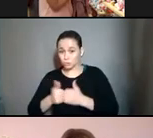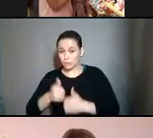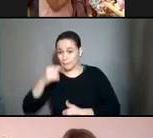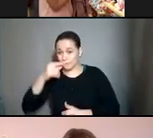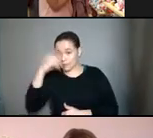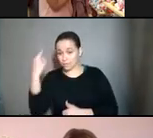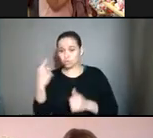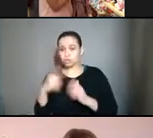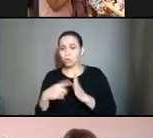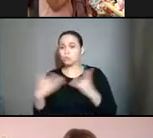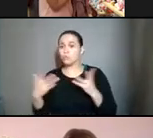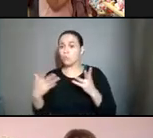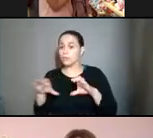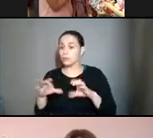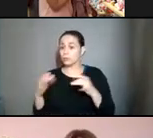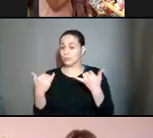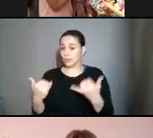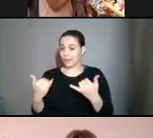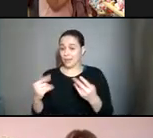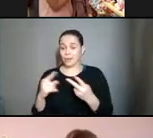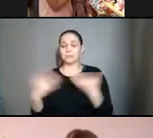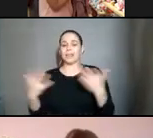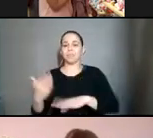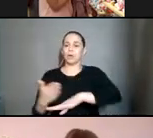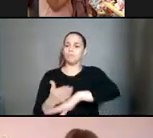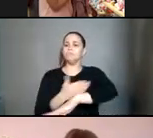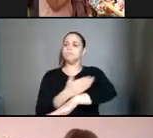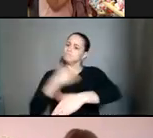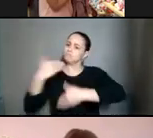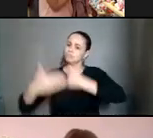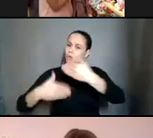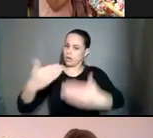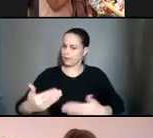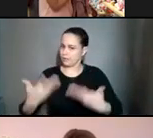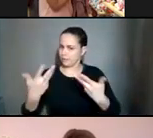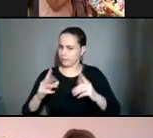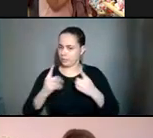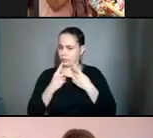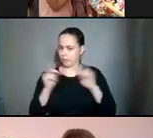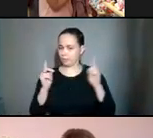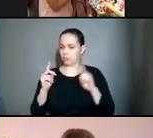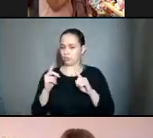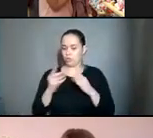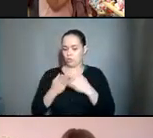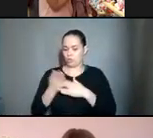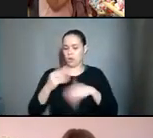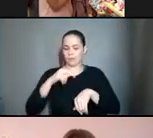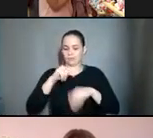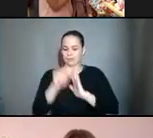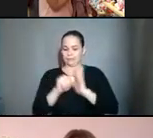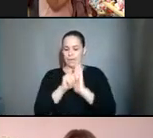and progress they have made over the selected date range. The white